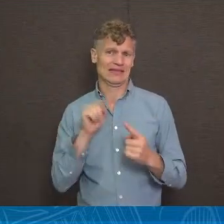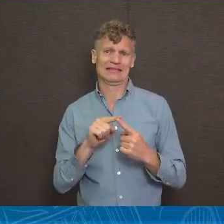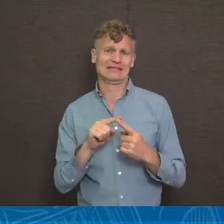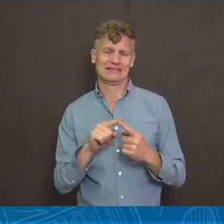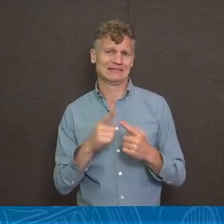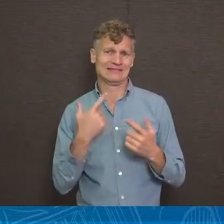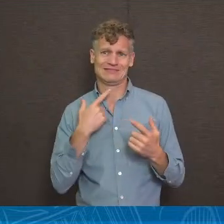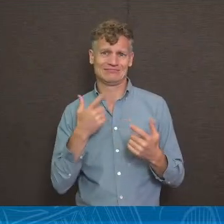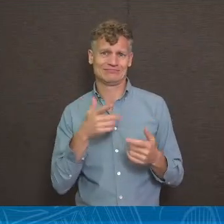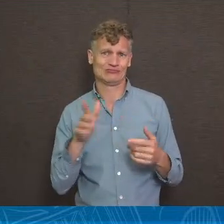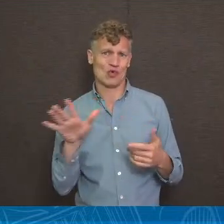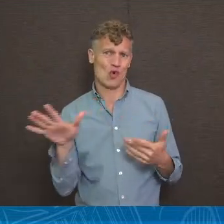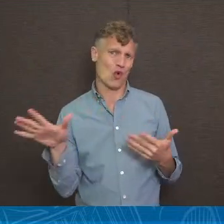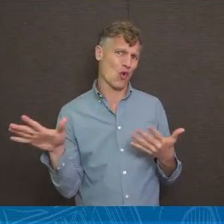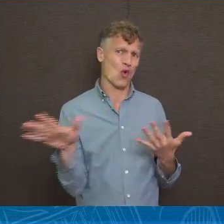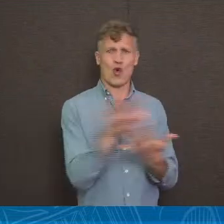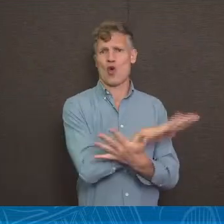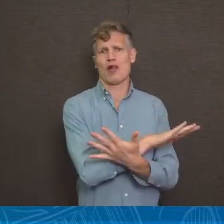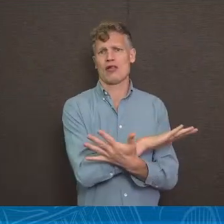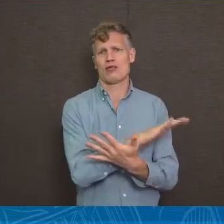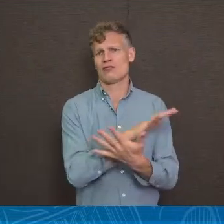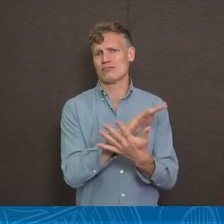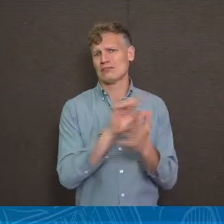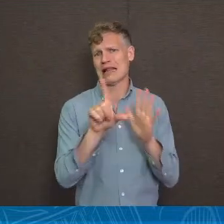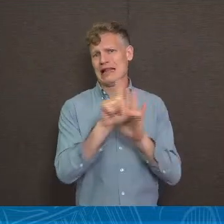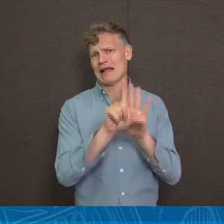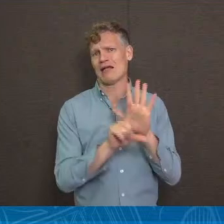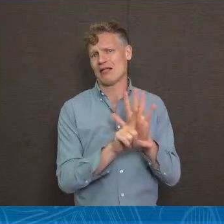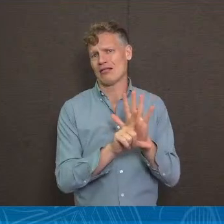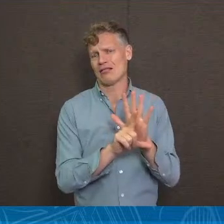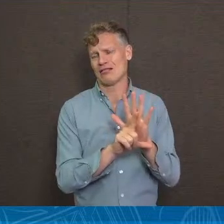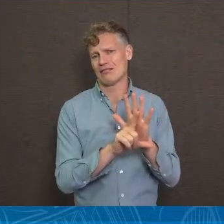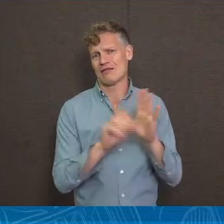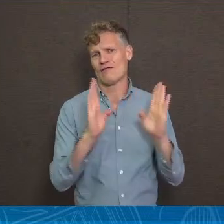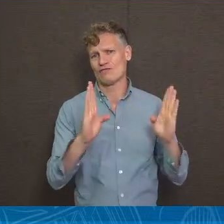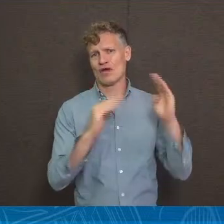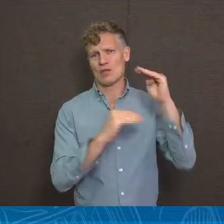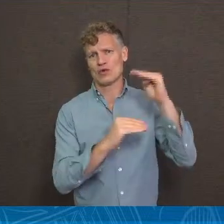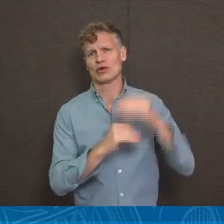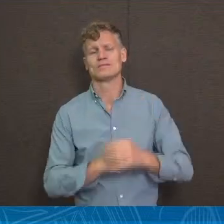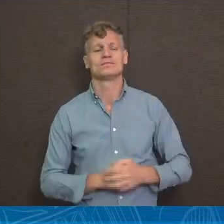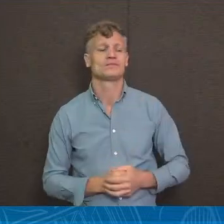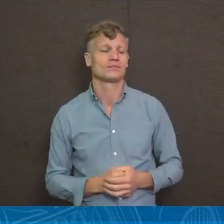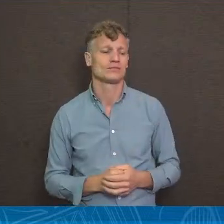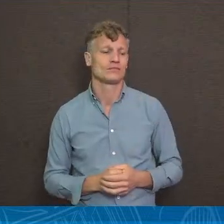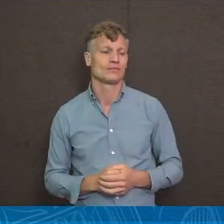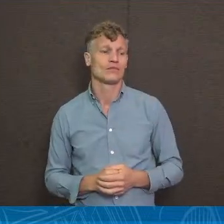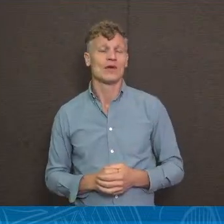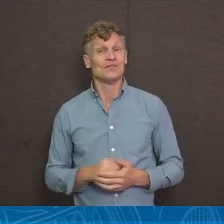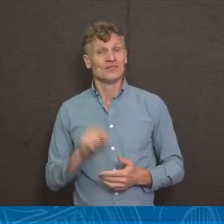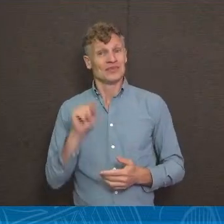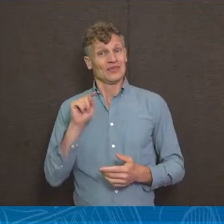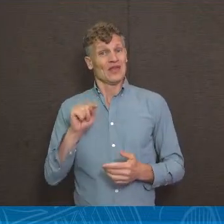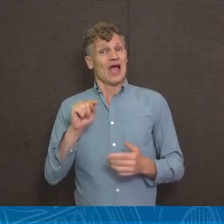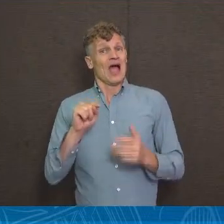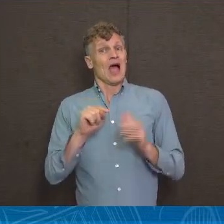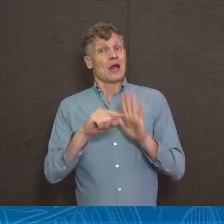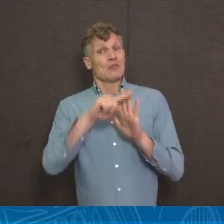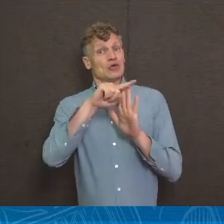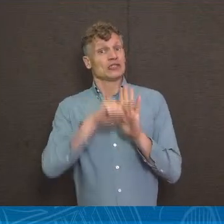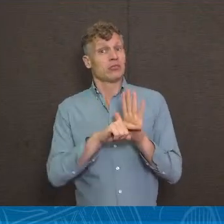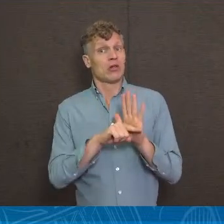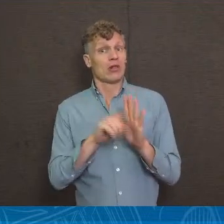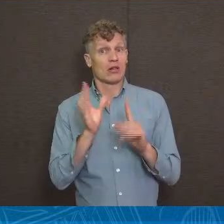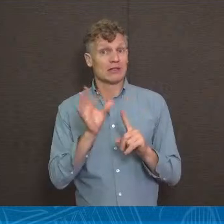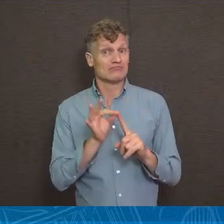every framework, most legal frameworks. And again, that principle is still relevant whether you're talking about a